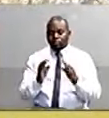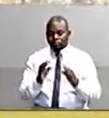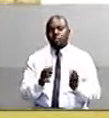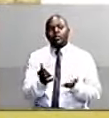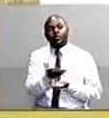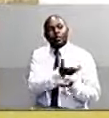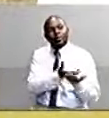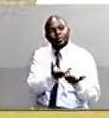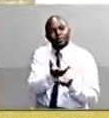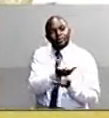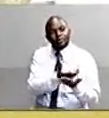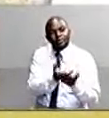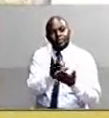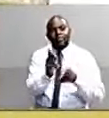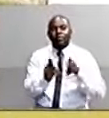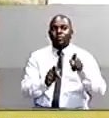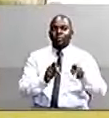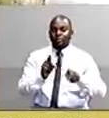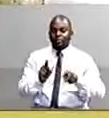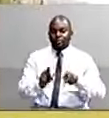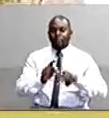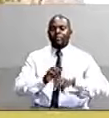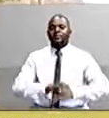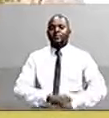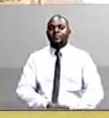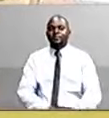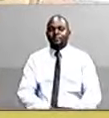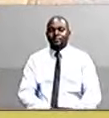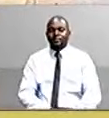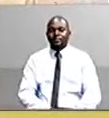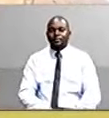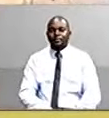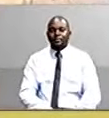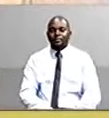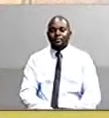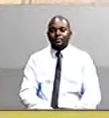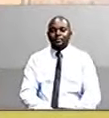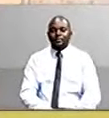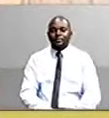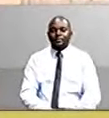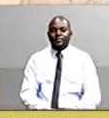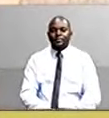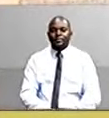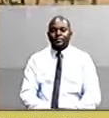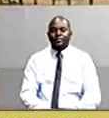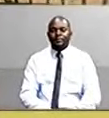interact with Wananchi. UBC TV, Harriet Nambi.